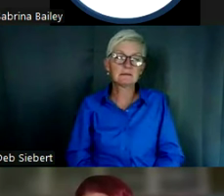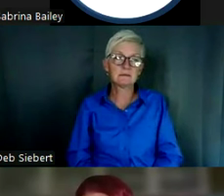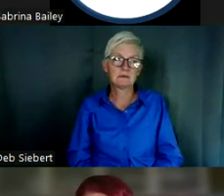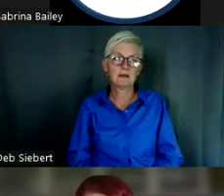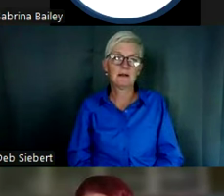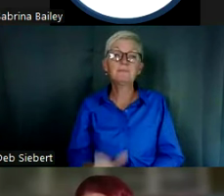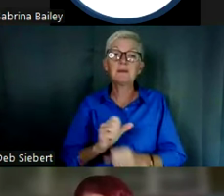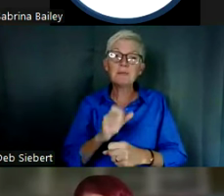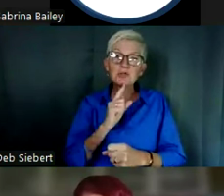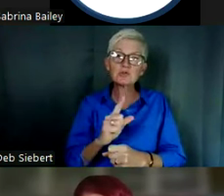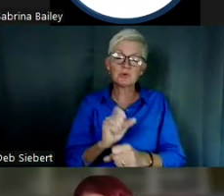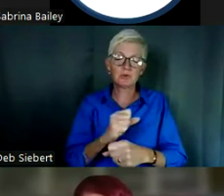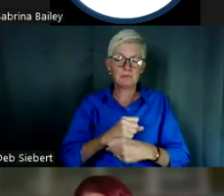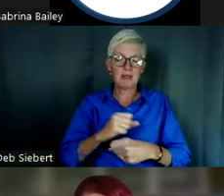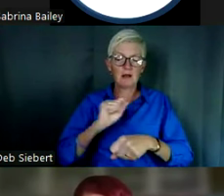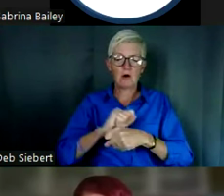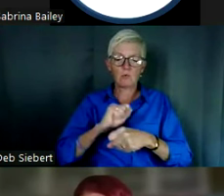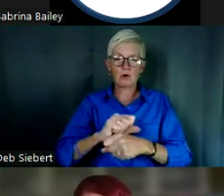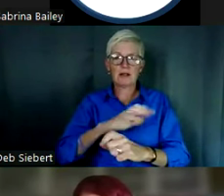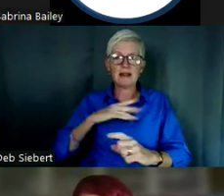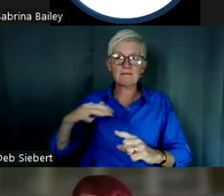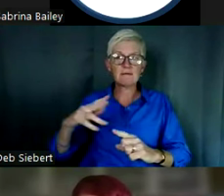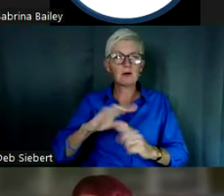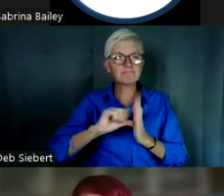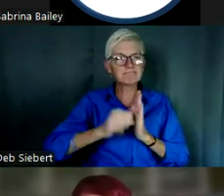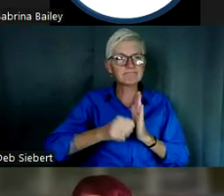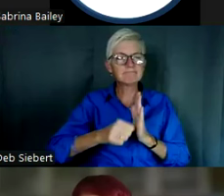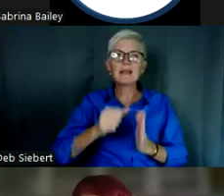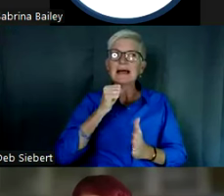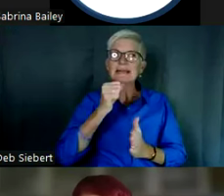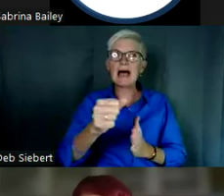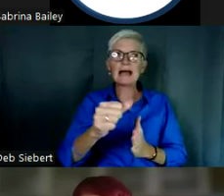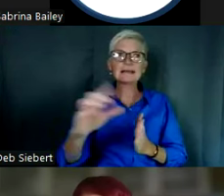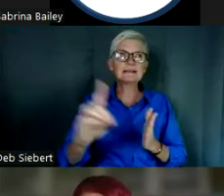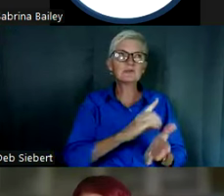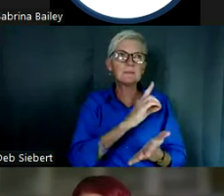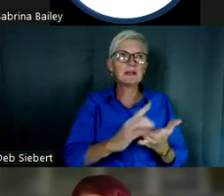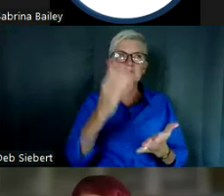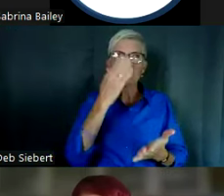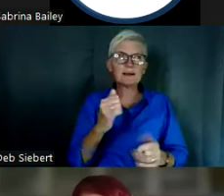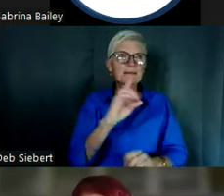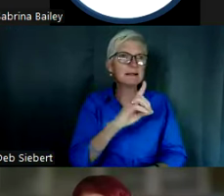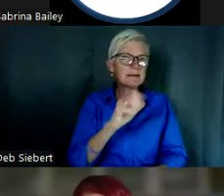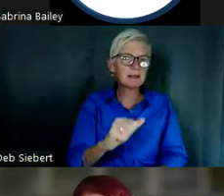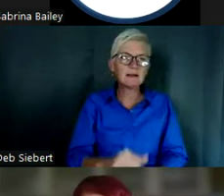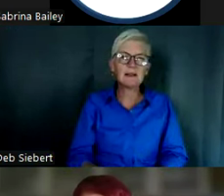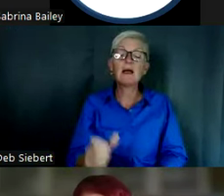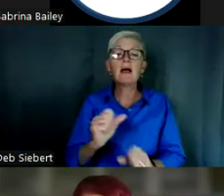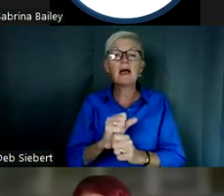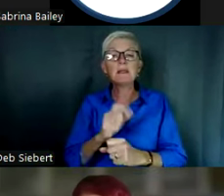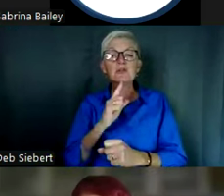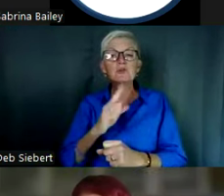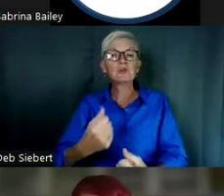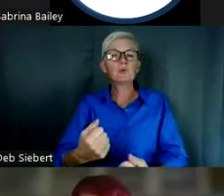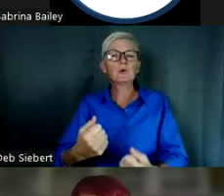Make sure you create a workplace environment that reinforces non-discrimination based on disability and look to embrace disability as part of